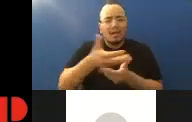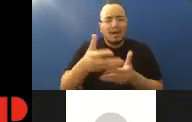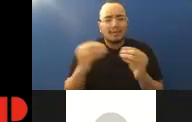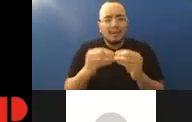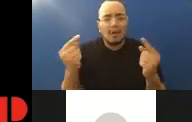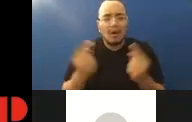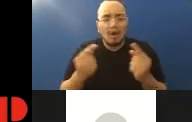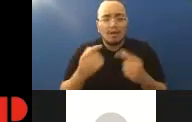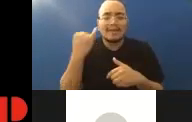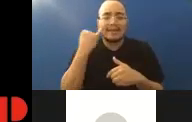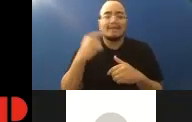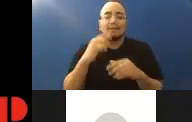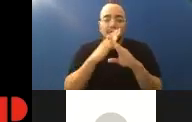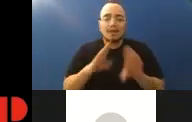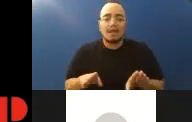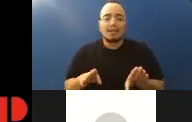continue to harm others and also harm yourself.